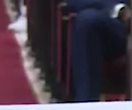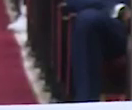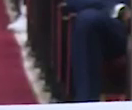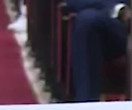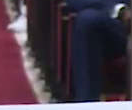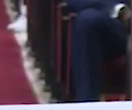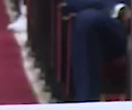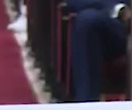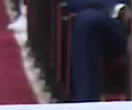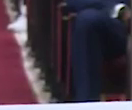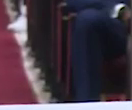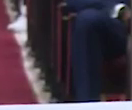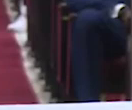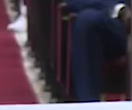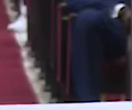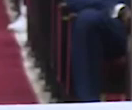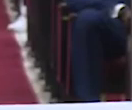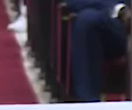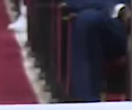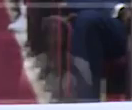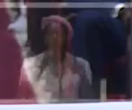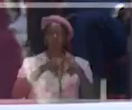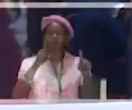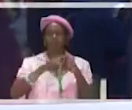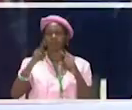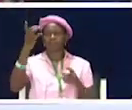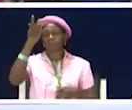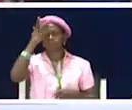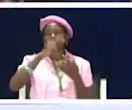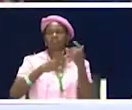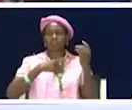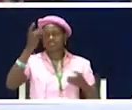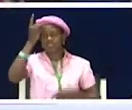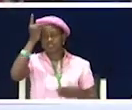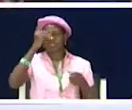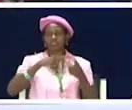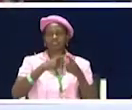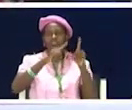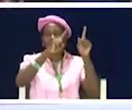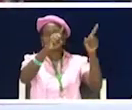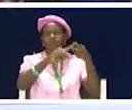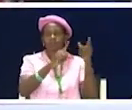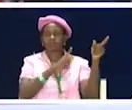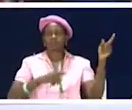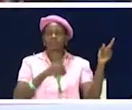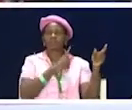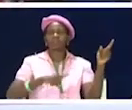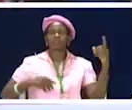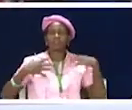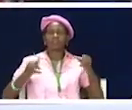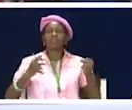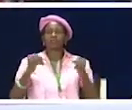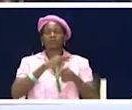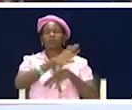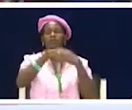was attacked with all manners of sickness and disease, and then came to the Lord, and the Lord healed her of them